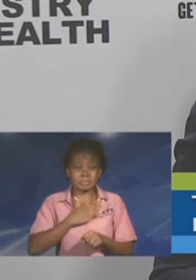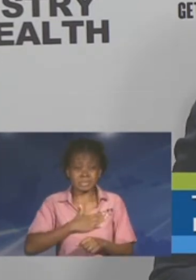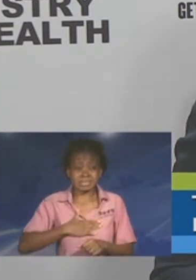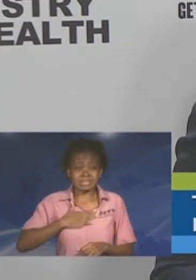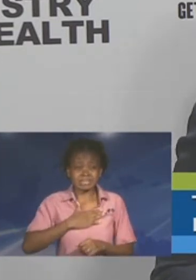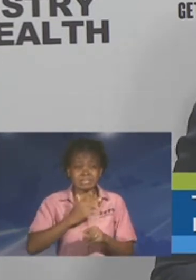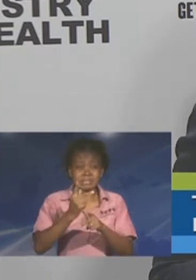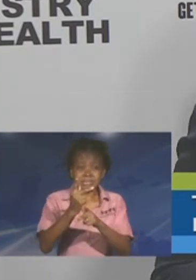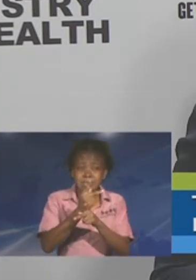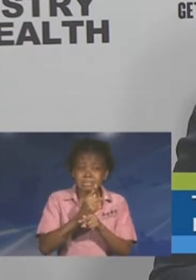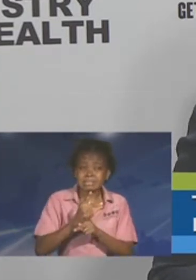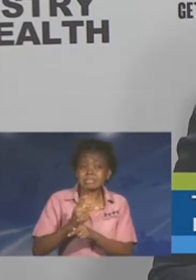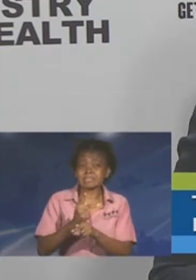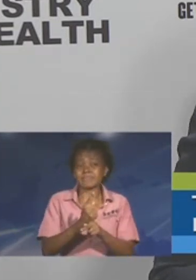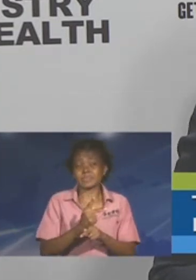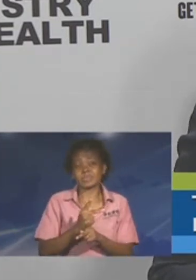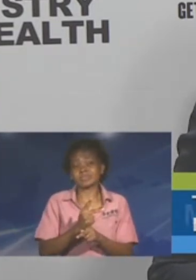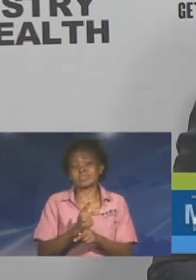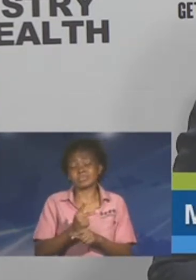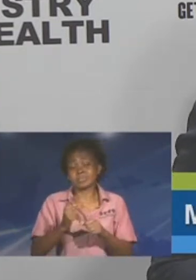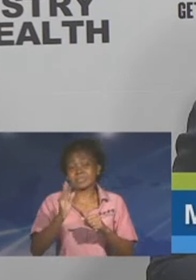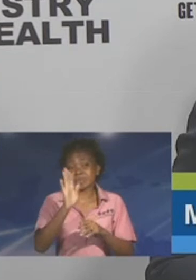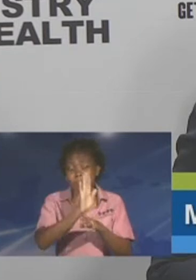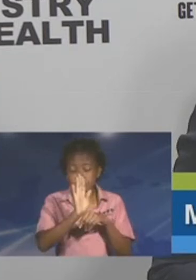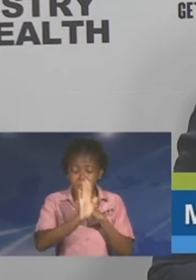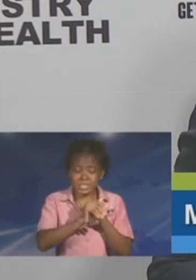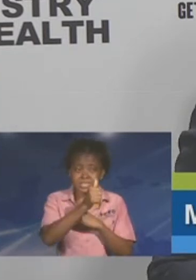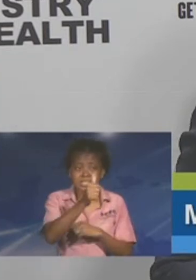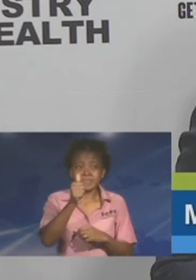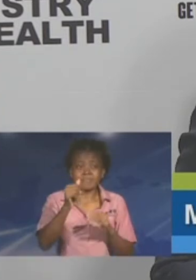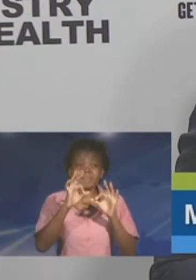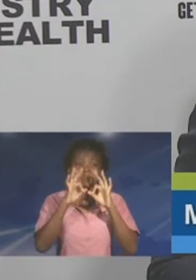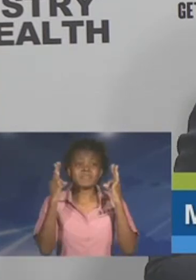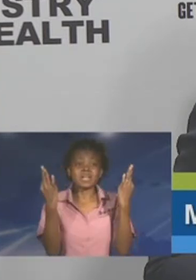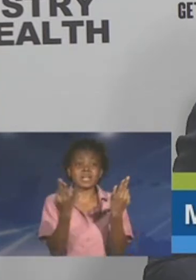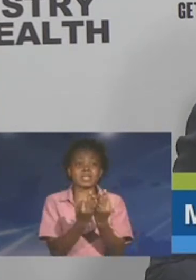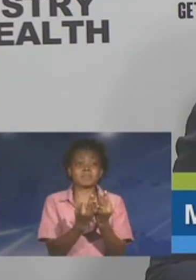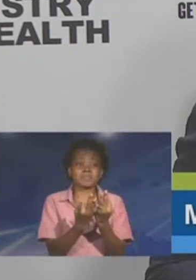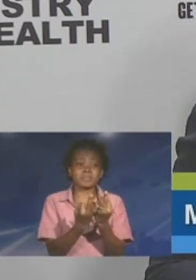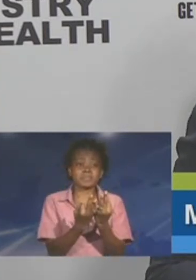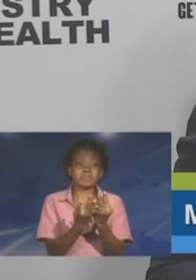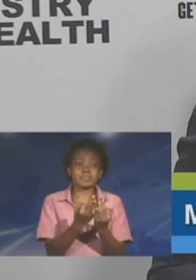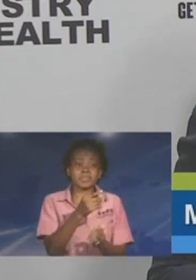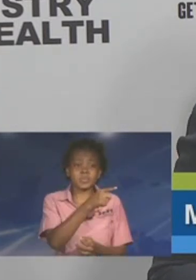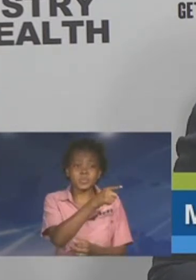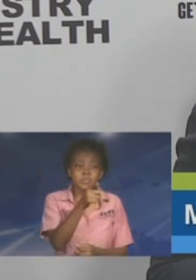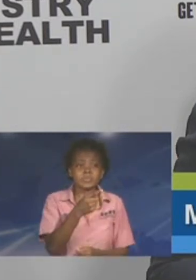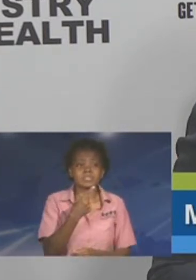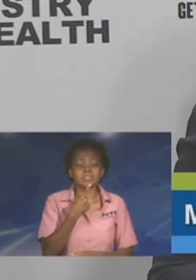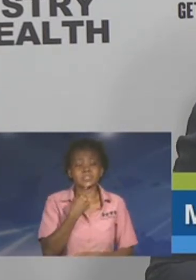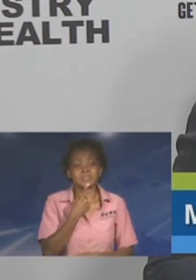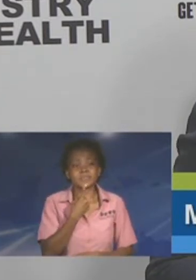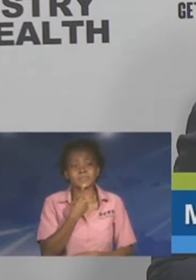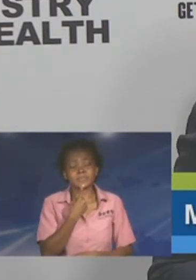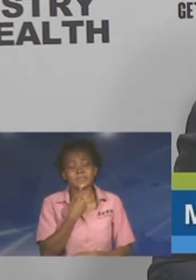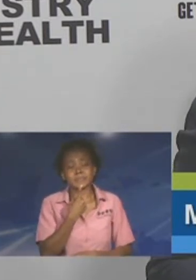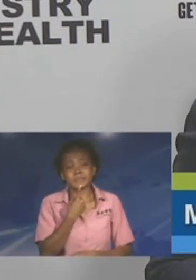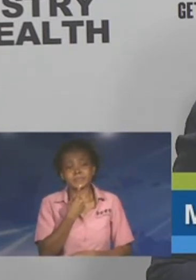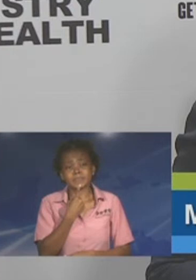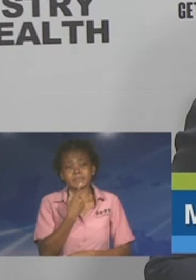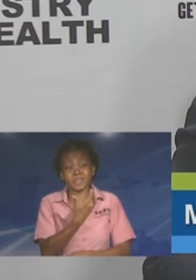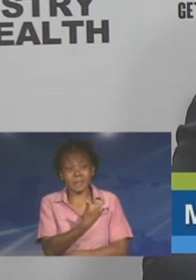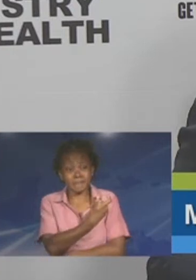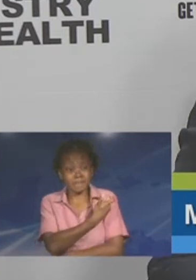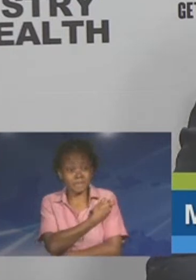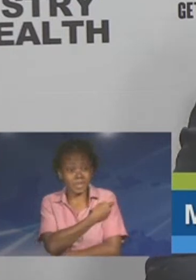continue to protect yourself and your loved ones. We again remind the public that the COVID-19 vaccines are safe, they are